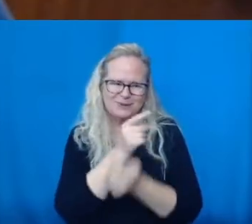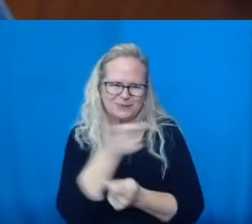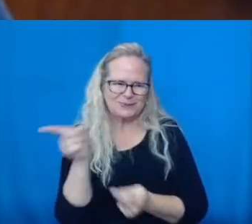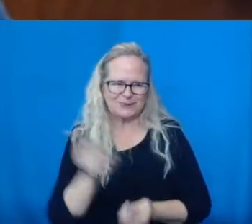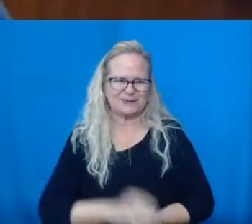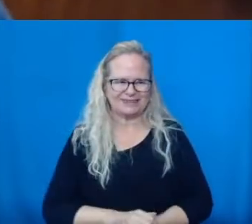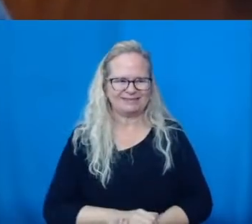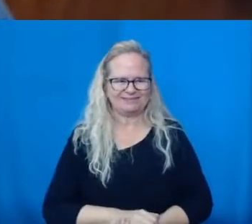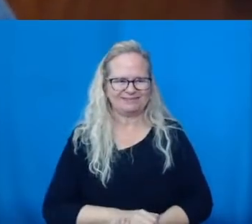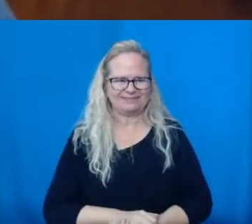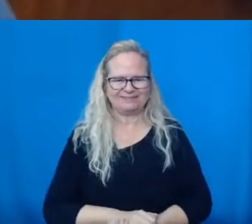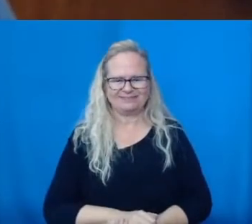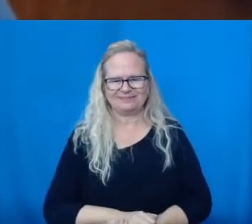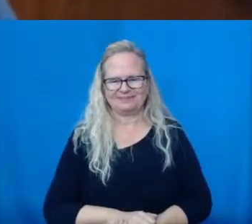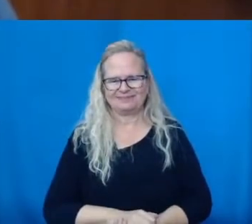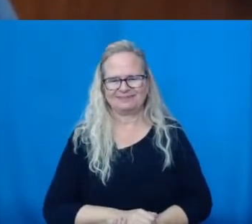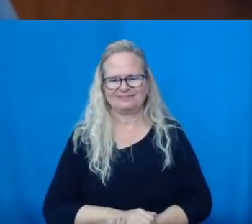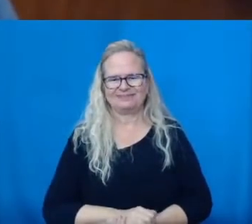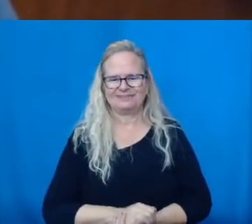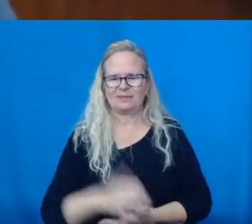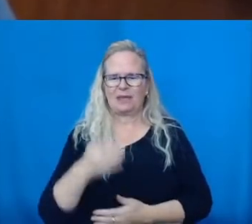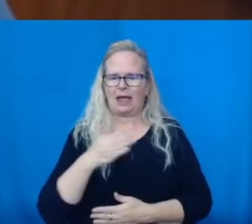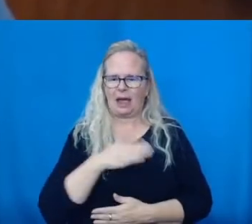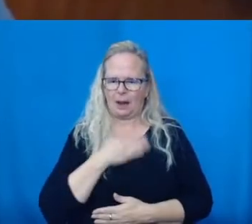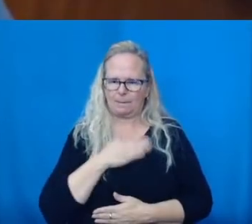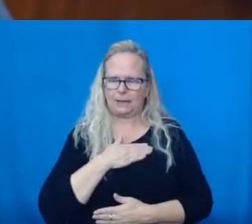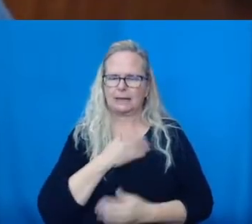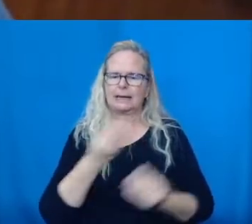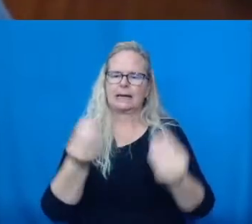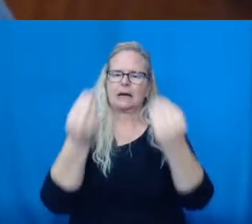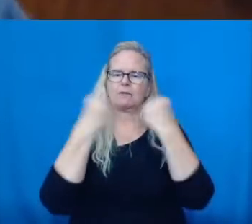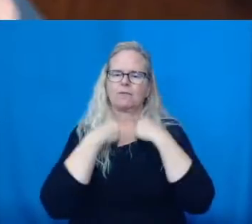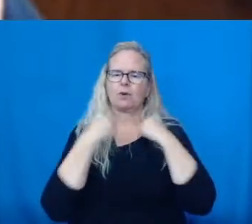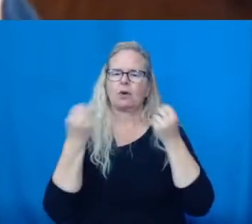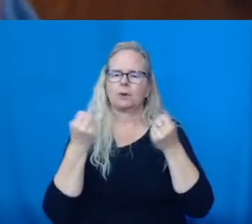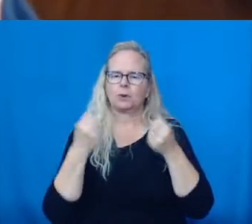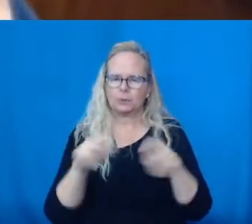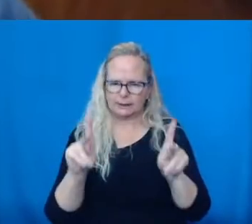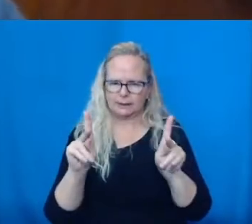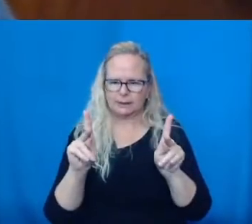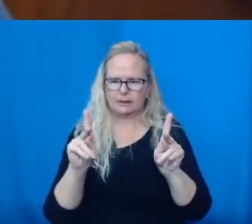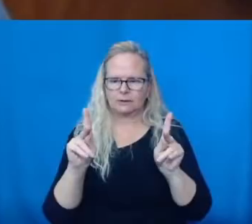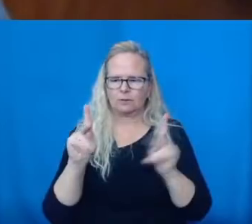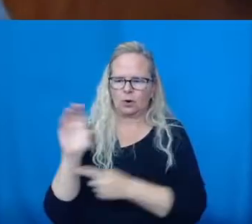the points that Connor and Kevin have made, and to add a bit more